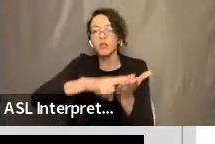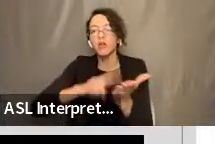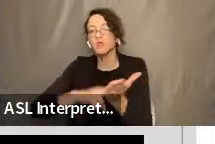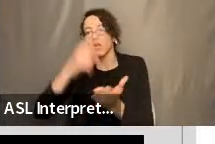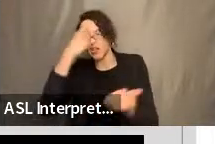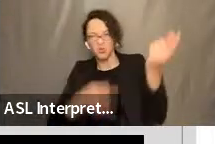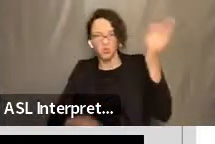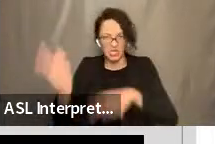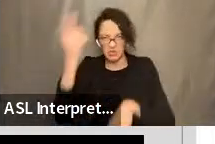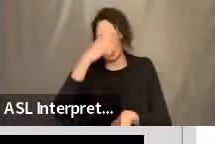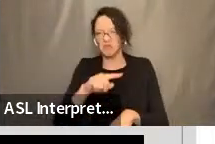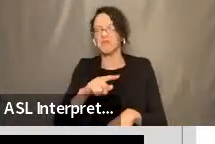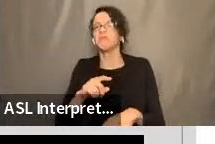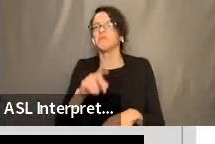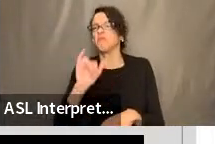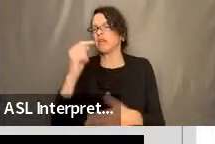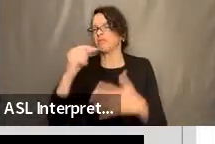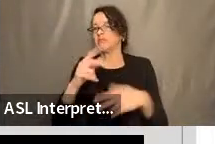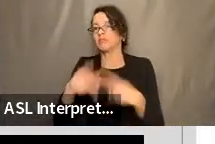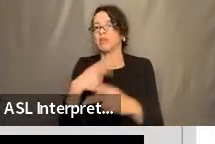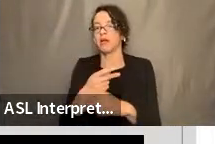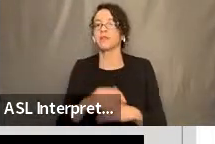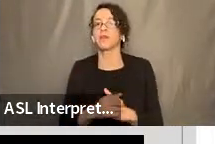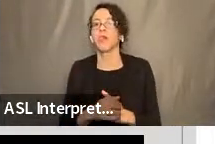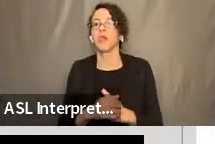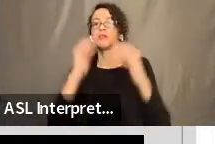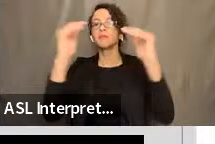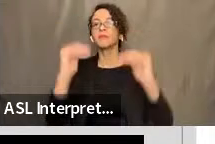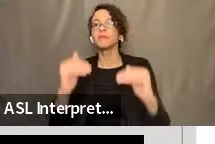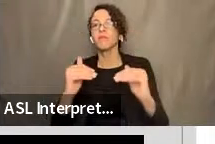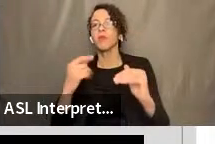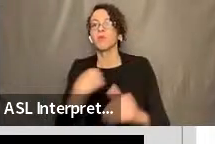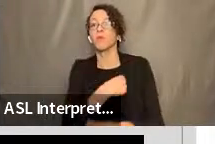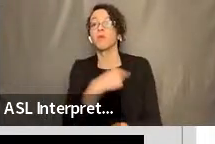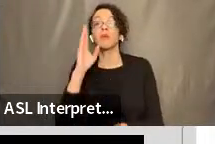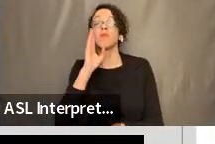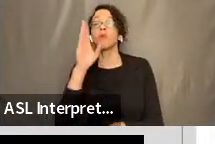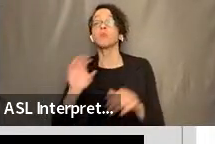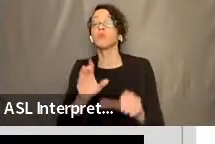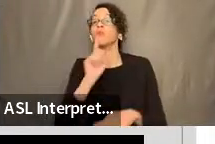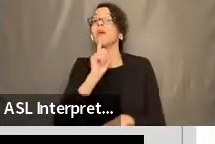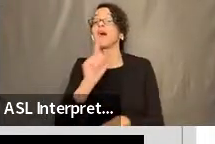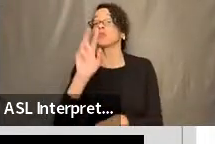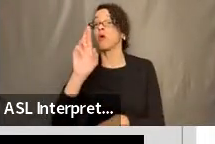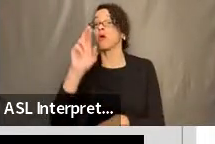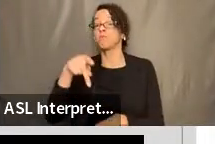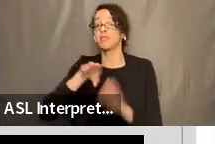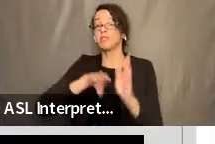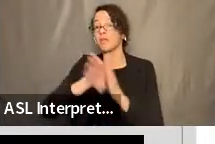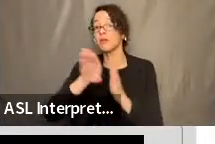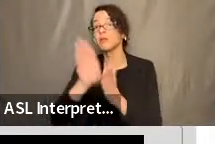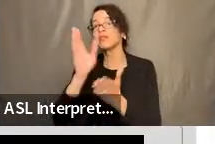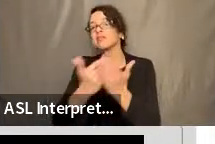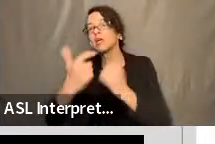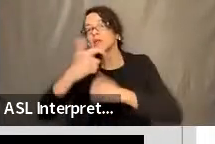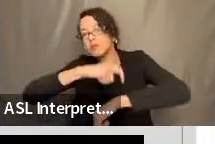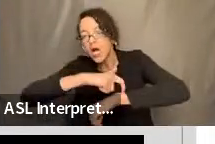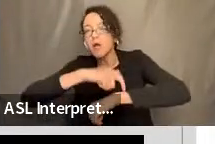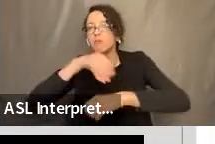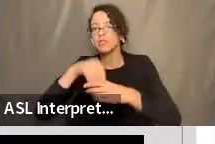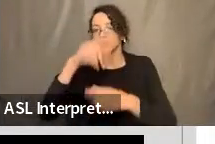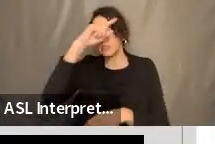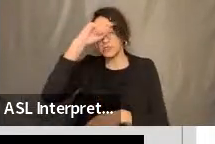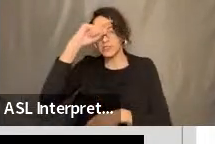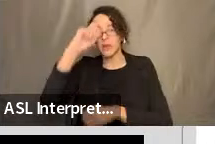be doing the actual RFP development sometime, probably summer to fall. Then